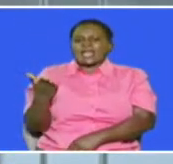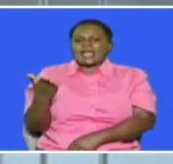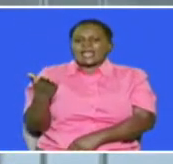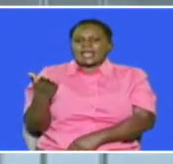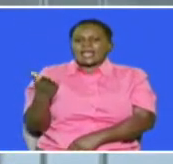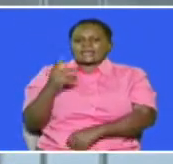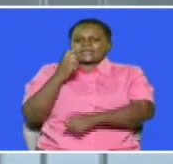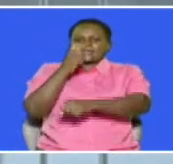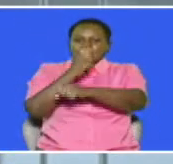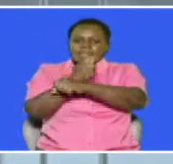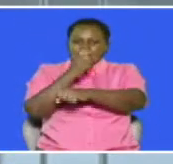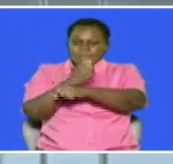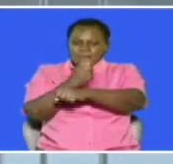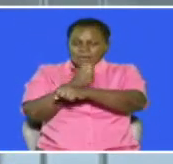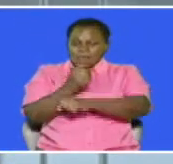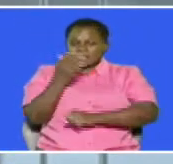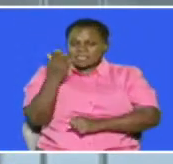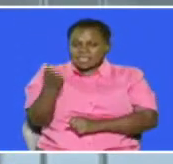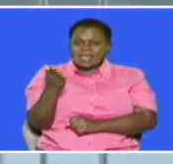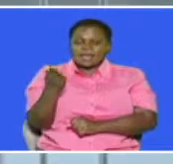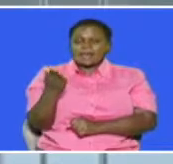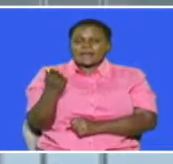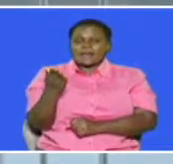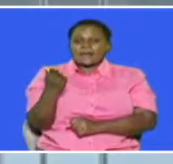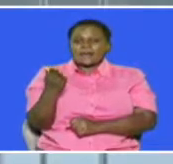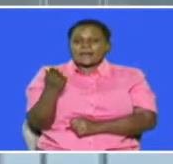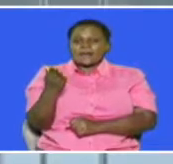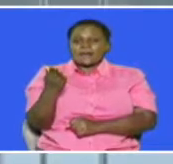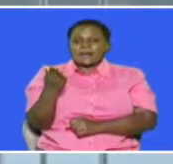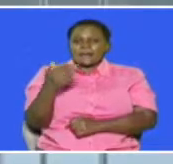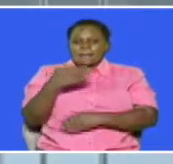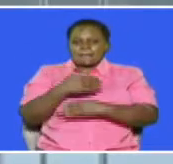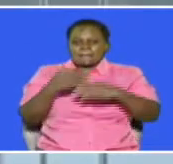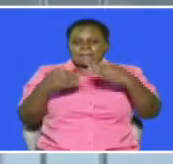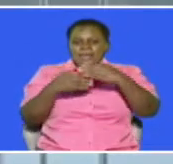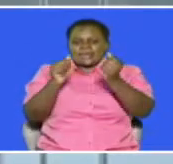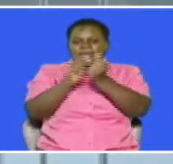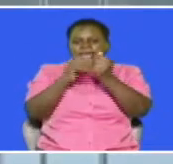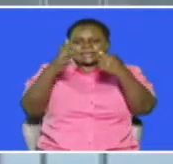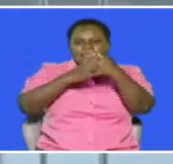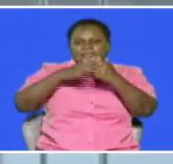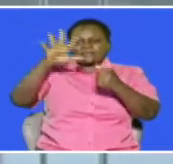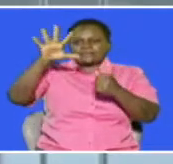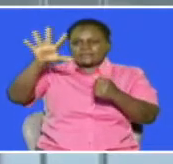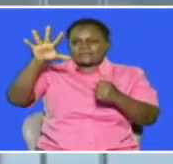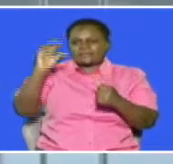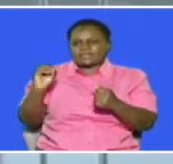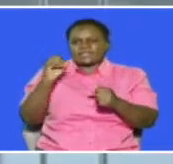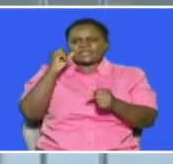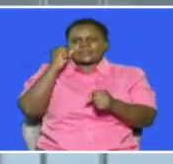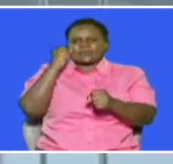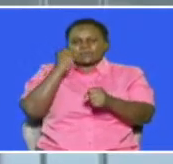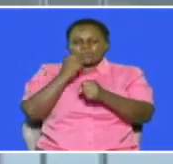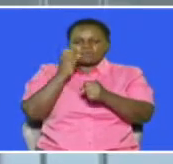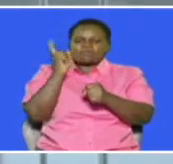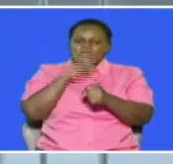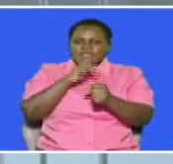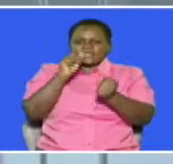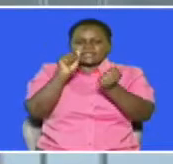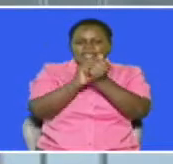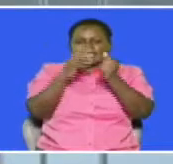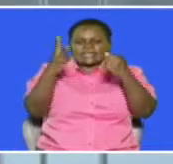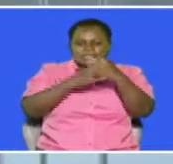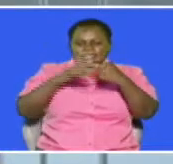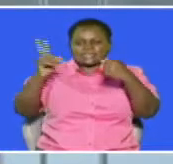Shree Sanatan Hindu Damal Mandal temple was laid in the late 1950s and works completed in